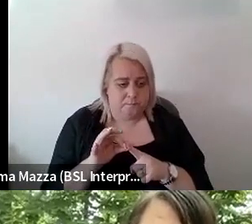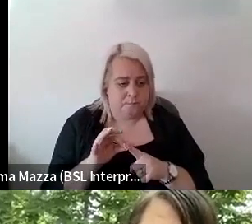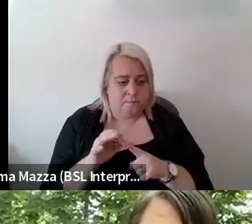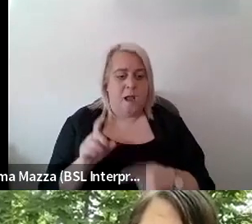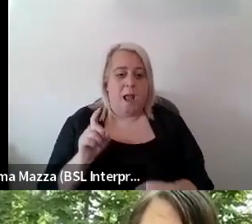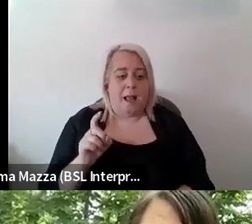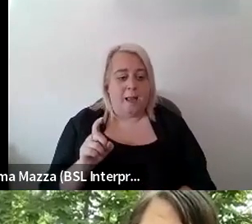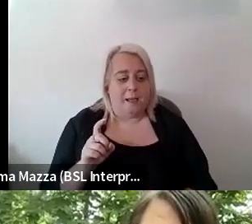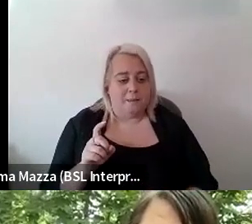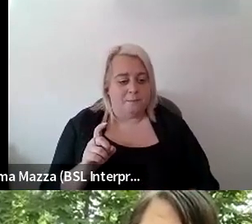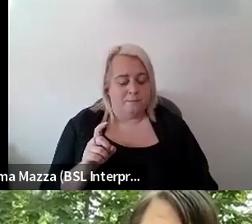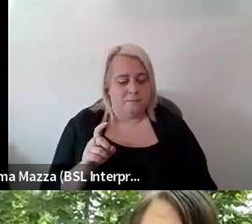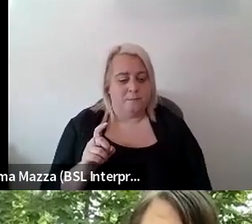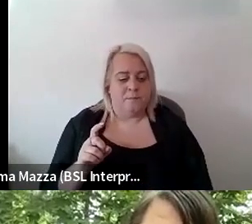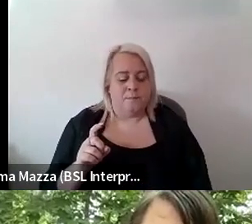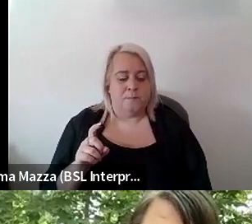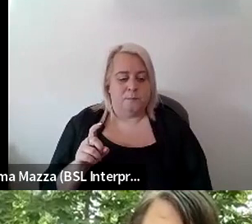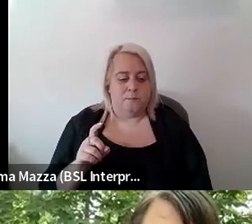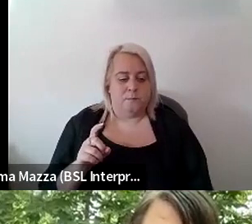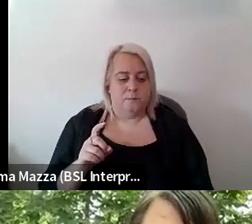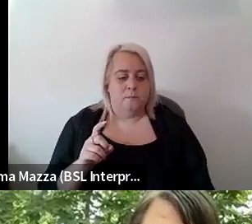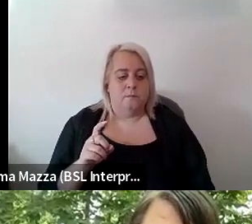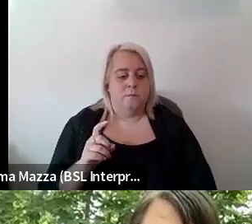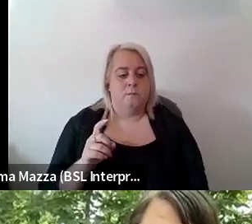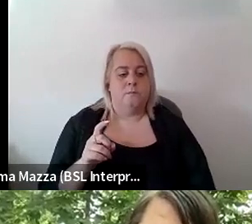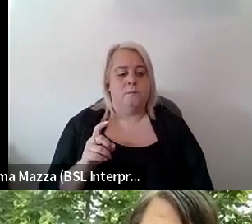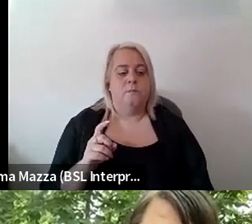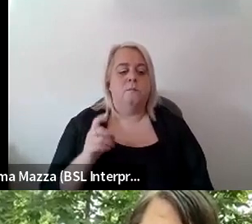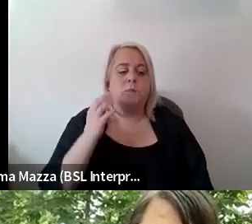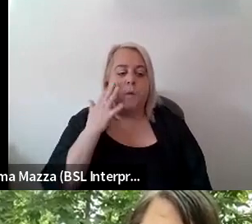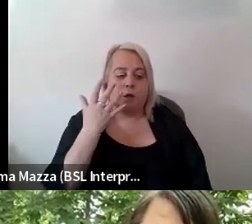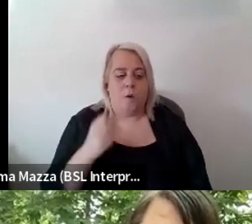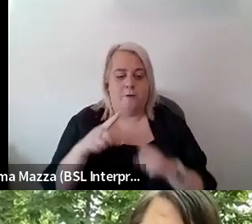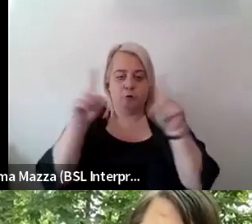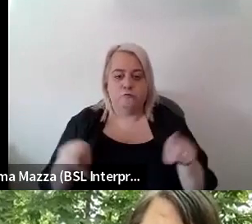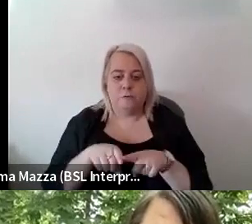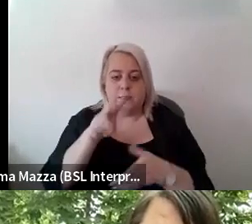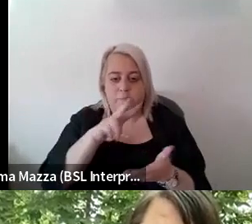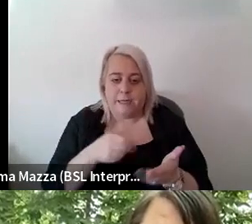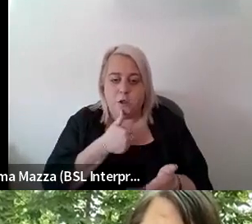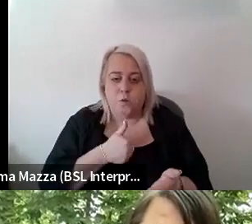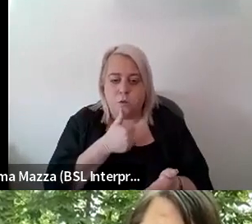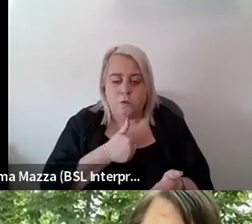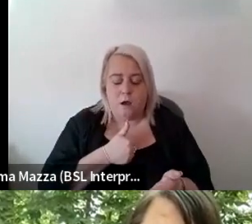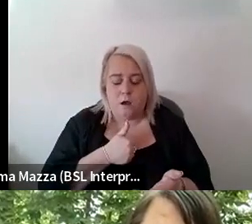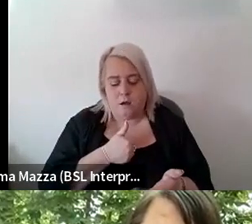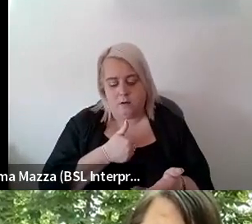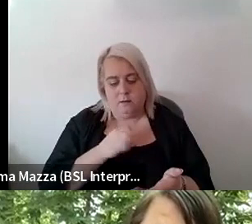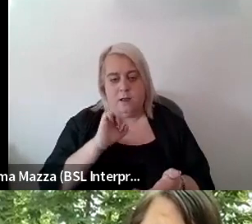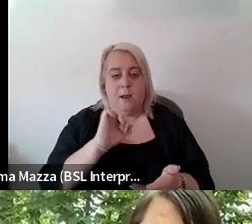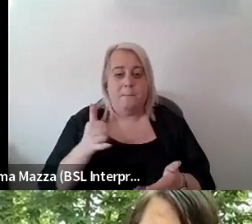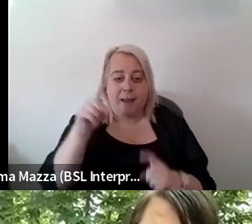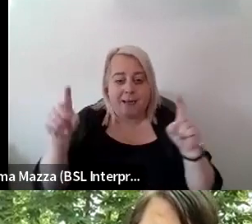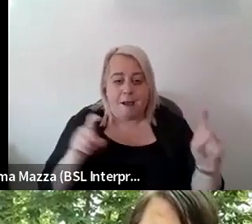click here. So when you have, for example, a screen reader user who may want to navigate